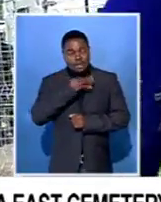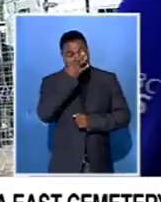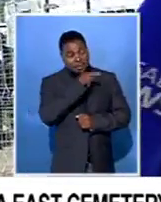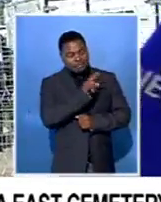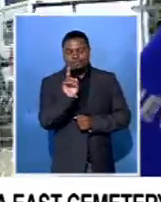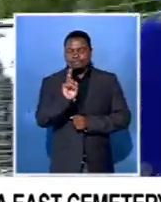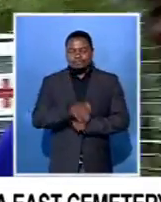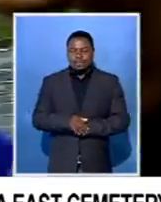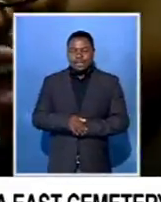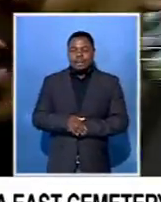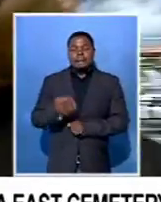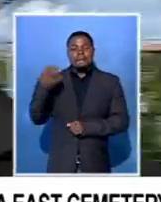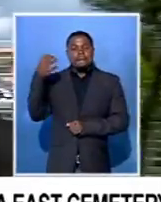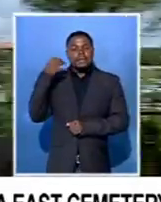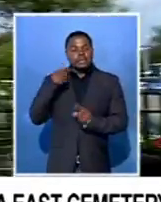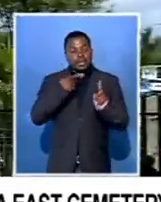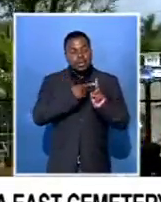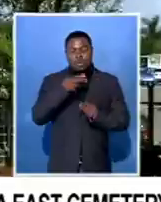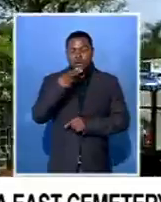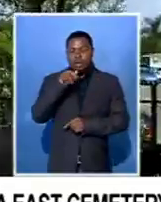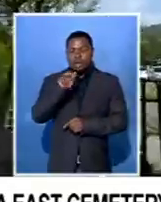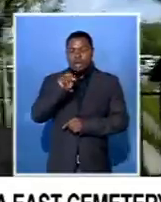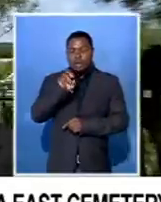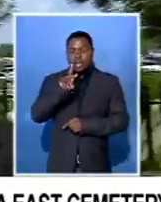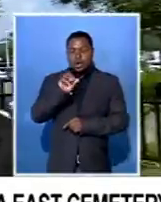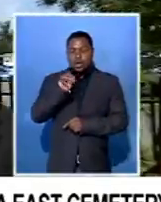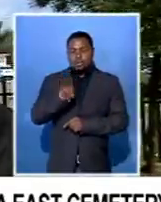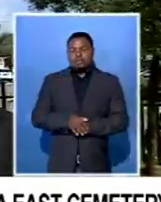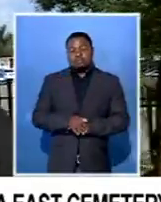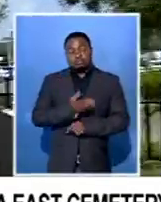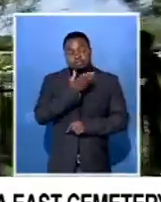Well, thank you so much, Ed, from Minister Derek Hanekom. Let me just quickly bring in former Minister